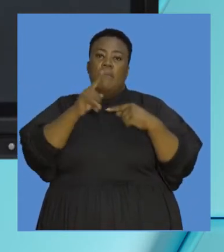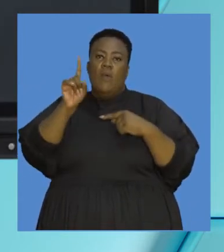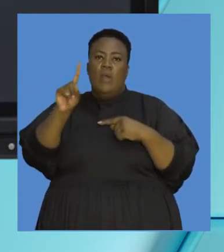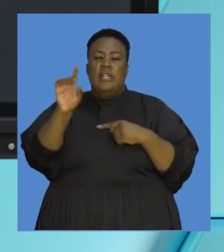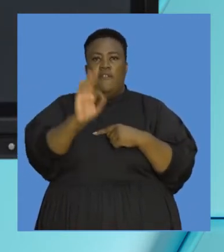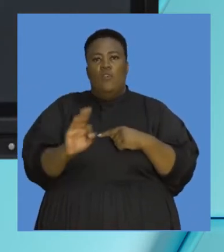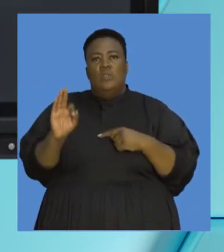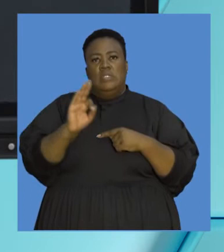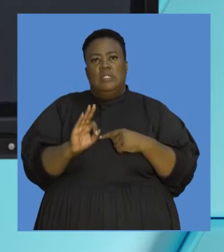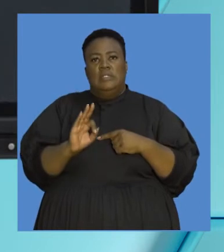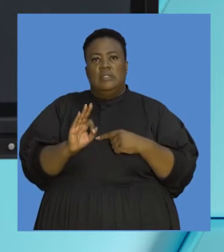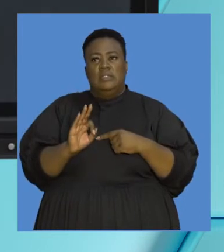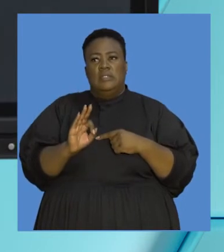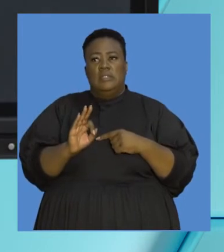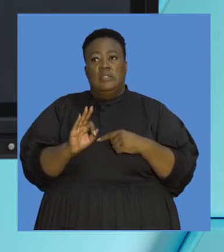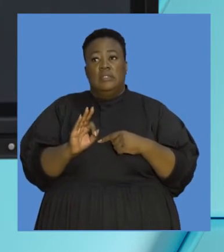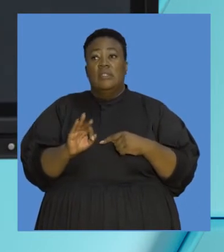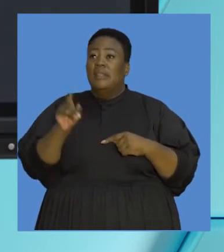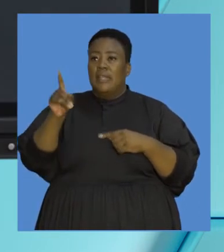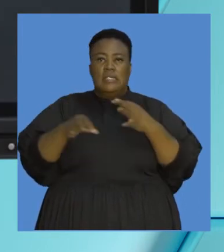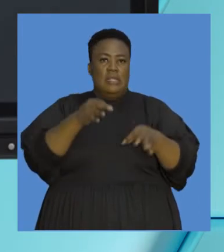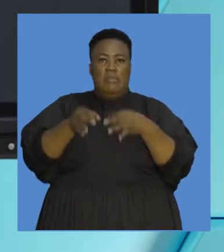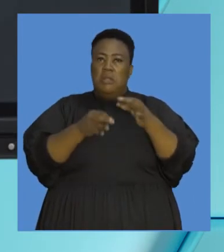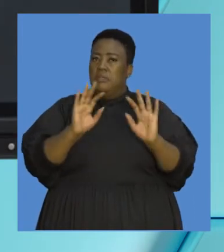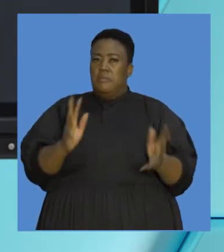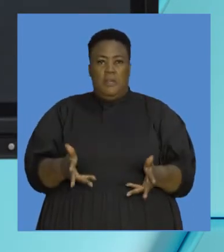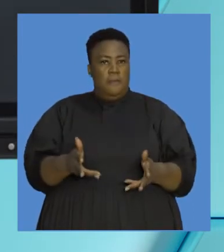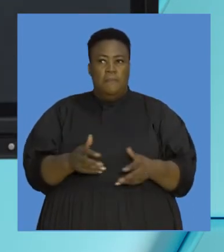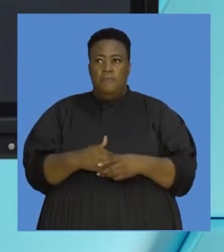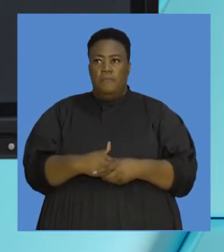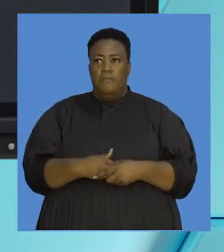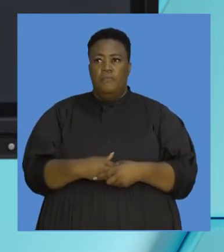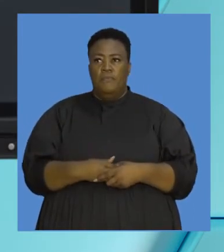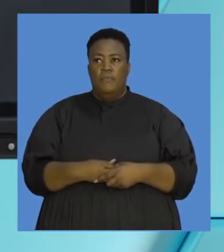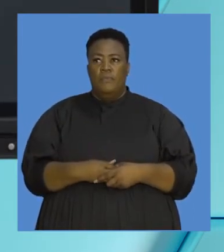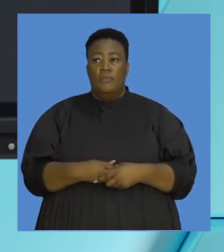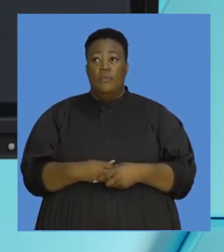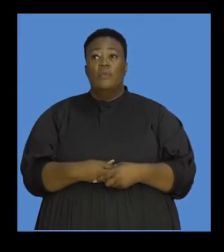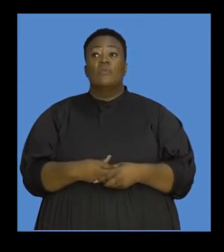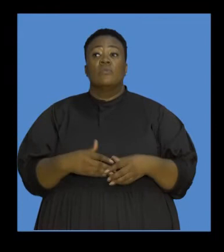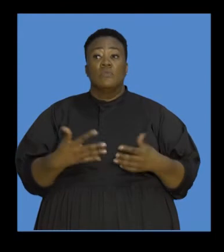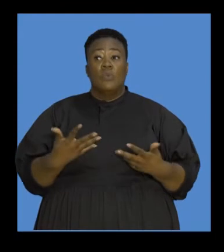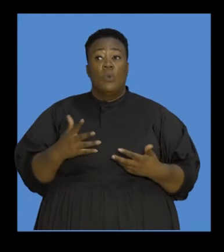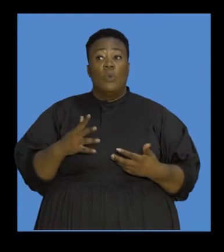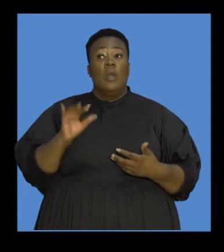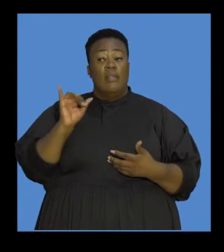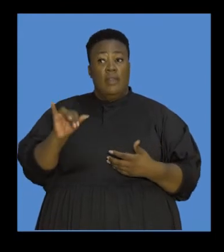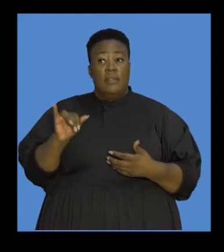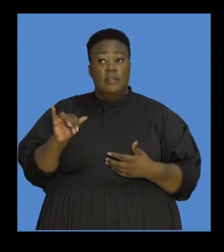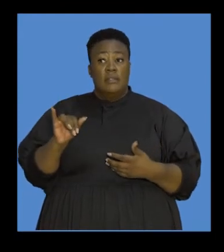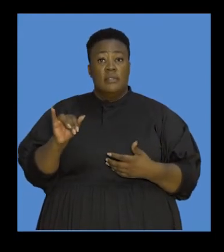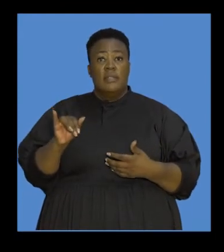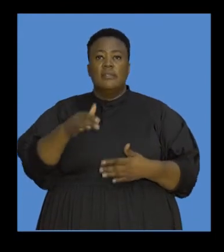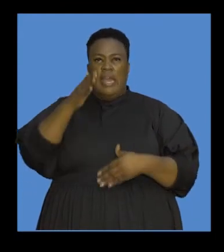about forces. And we're going to do, and this is definitely explanation only. Okay?